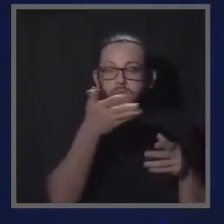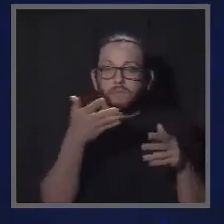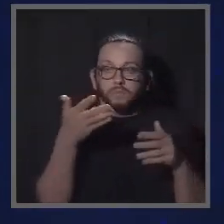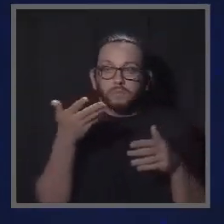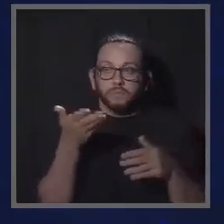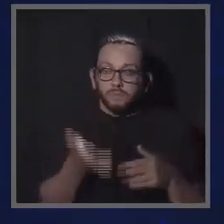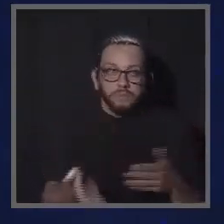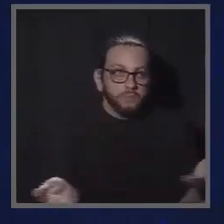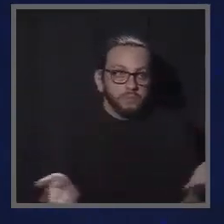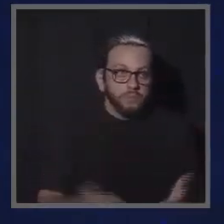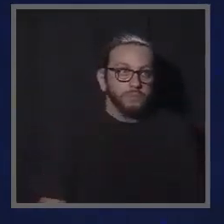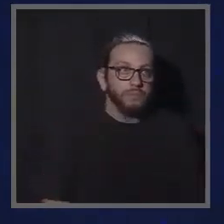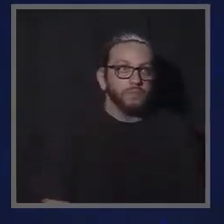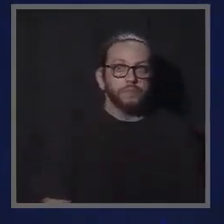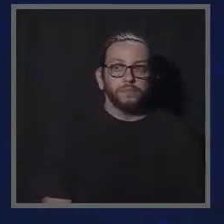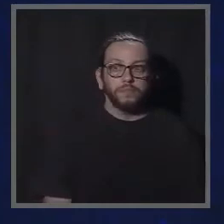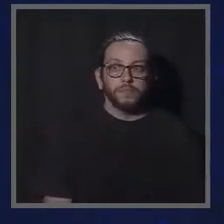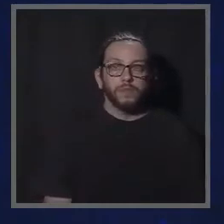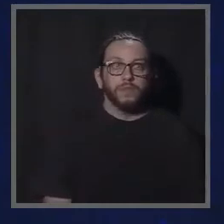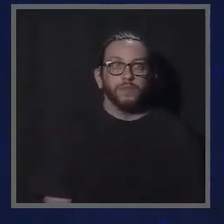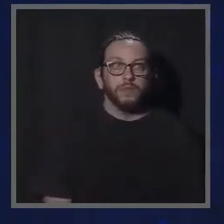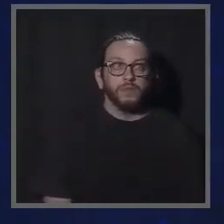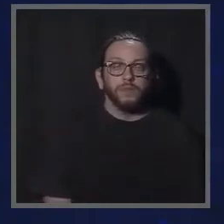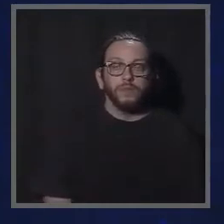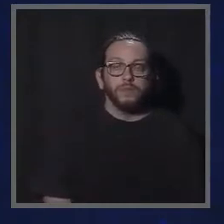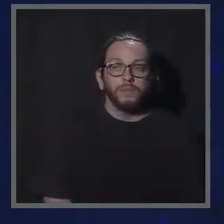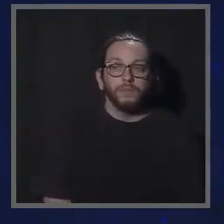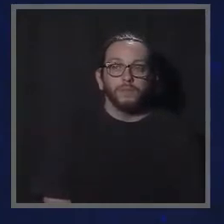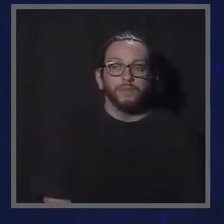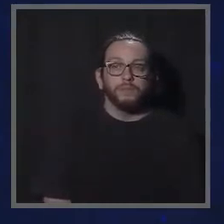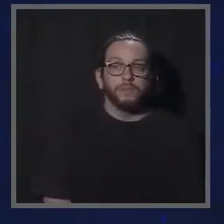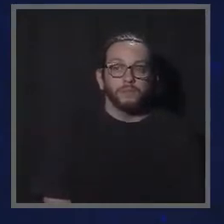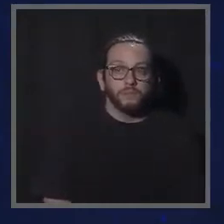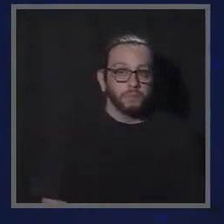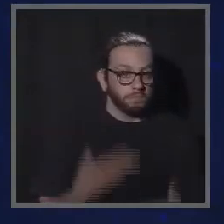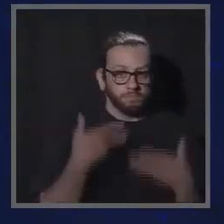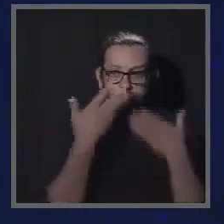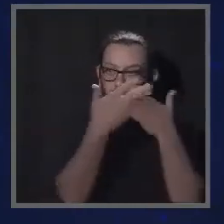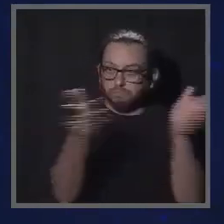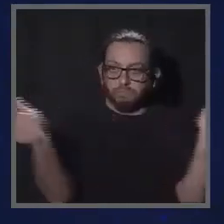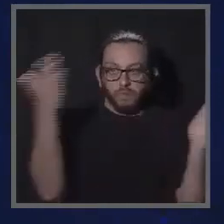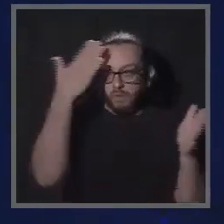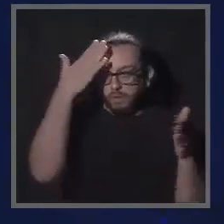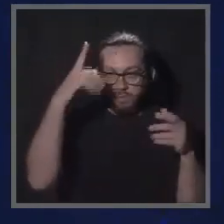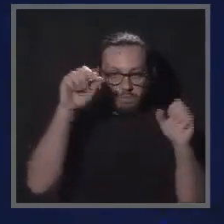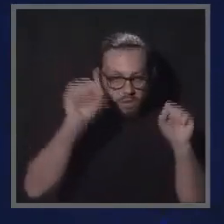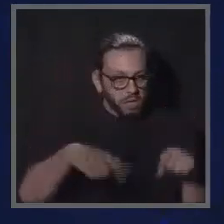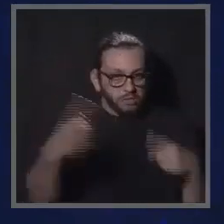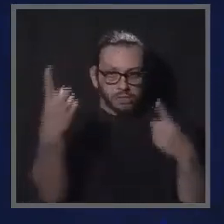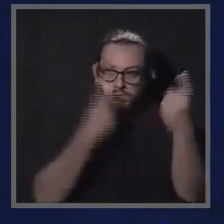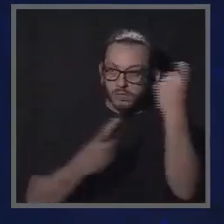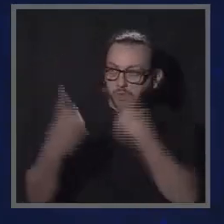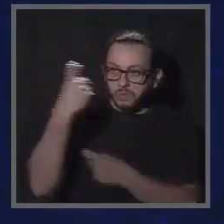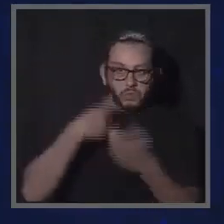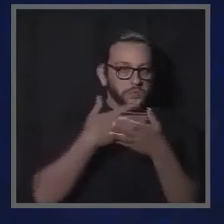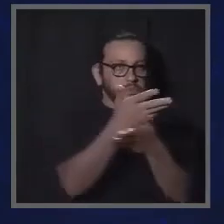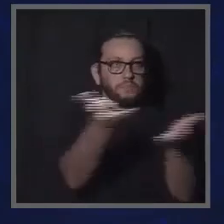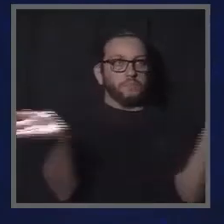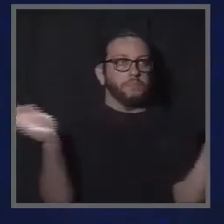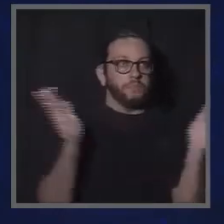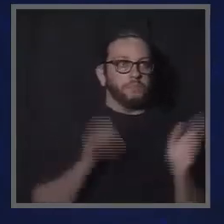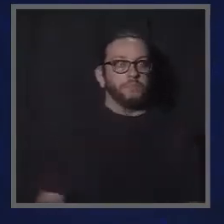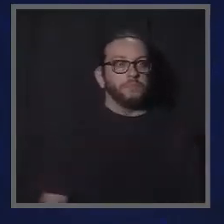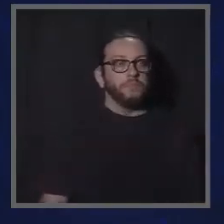it up completely, I'll open the floor to any questions you would like to ask to Hugo, Sarah,